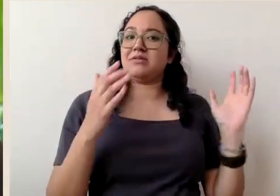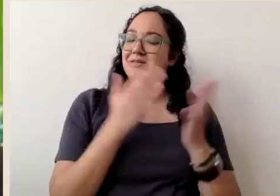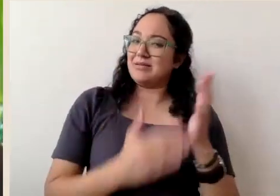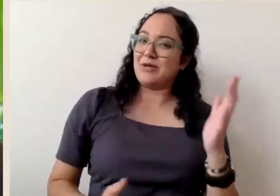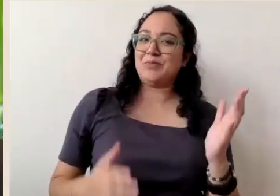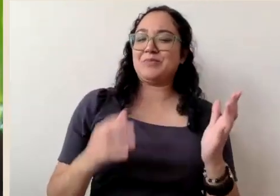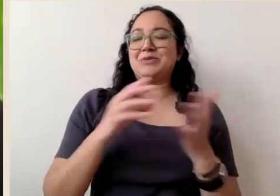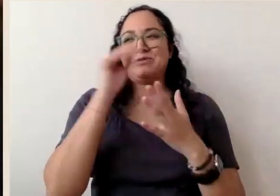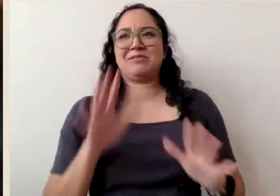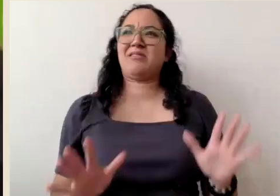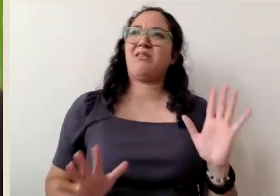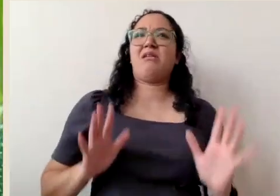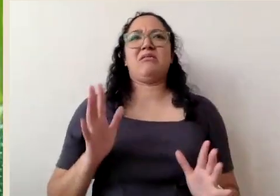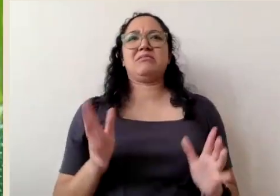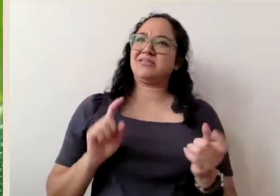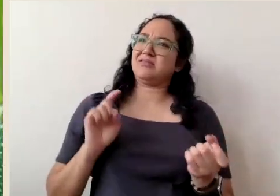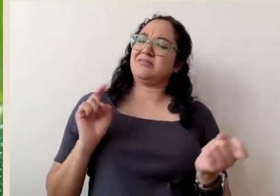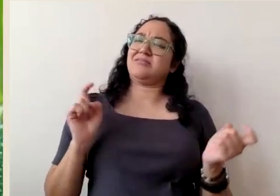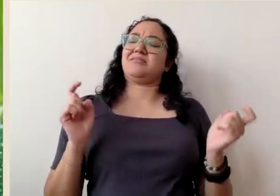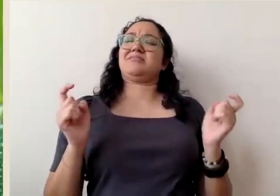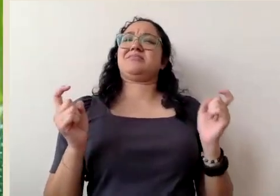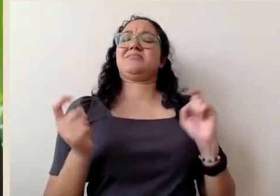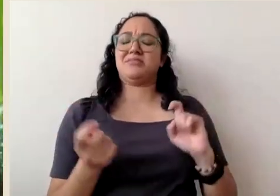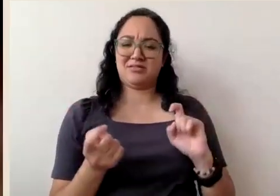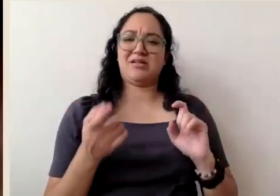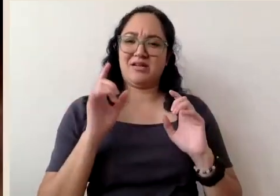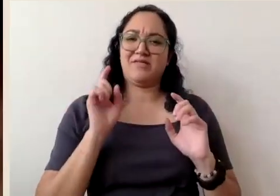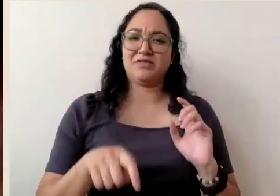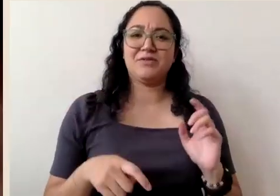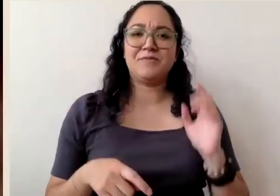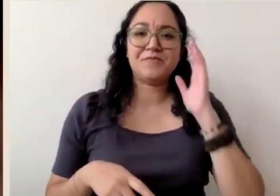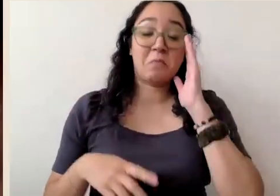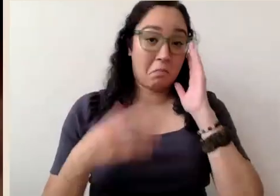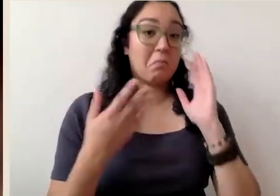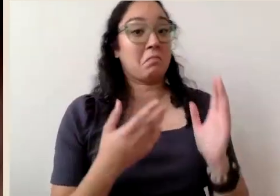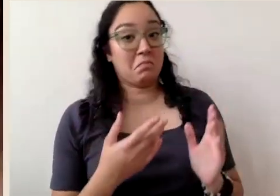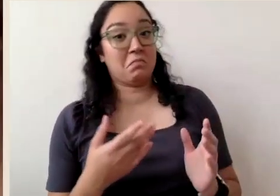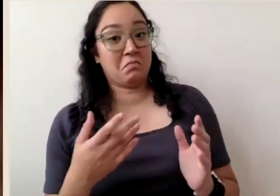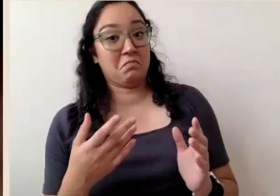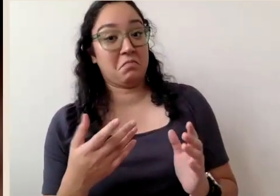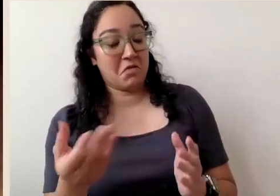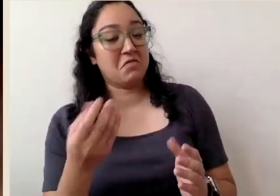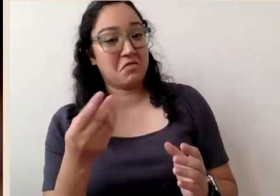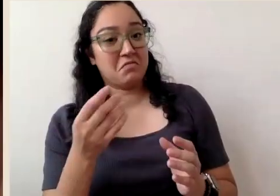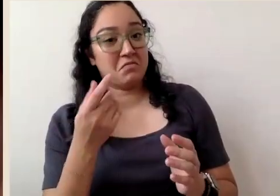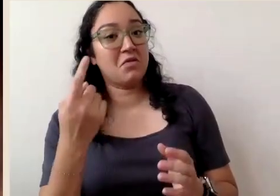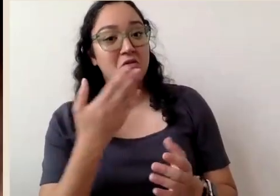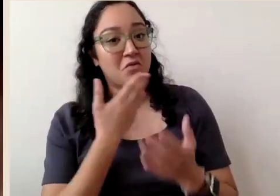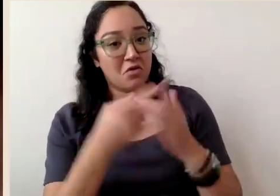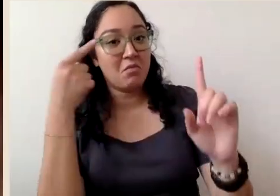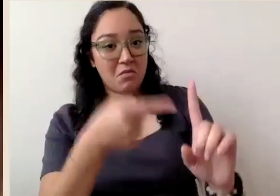students, it takes some time for them to make that change. There's That's a also huge insight there, Omari. That's an insight yeah, that I hadn't